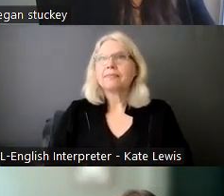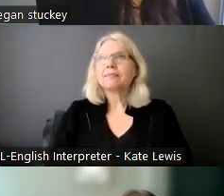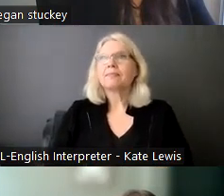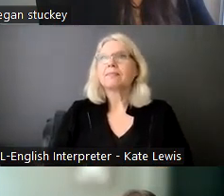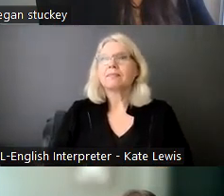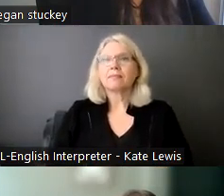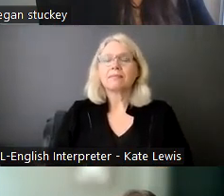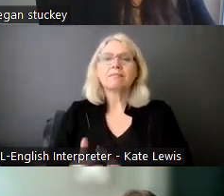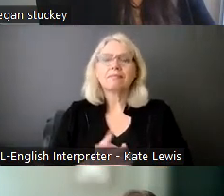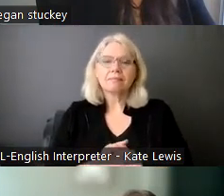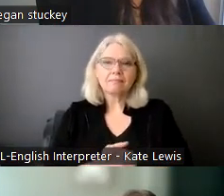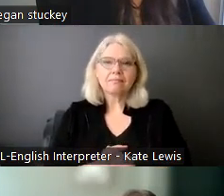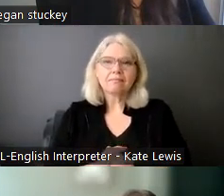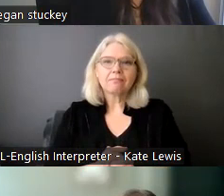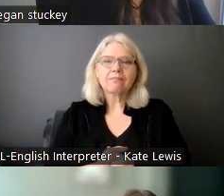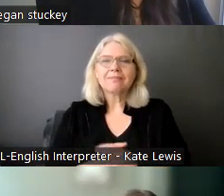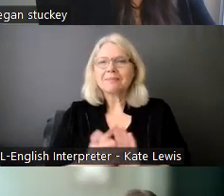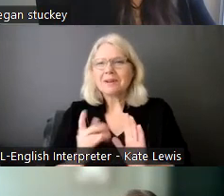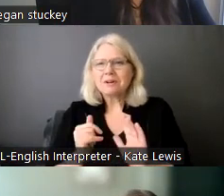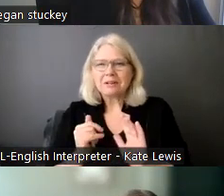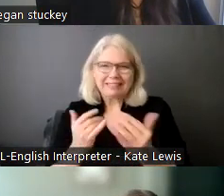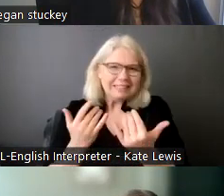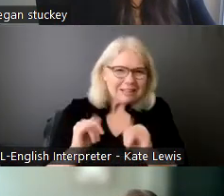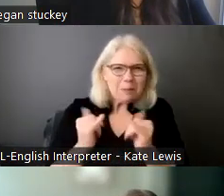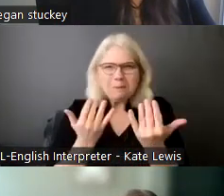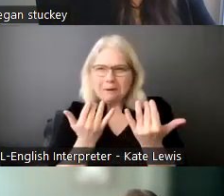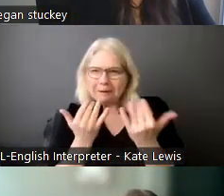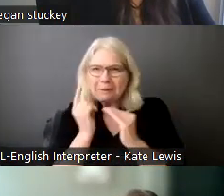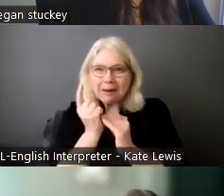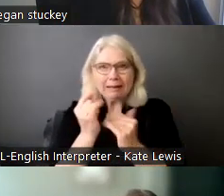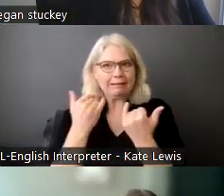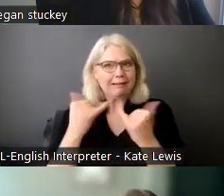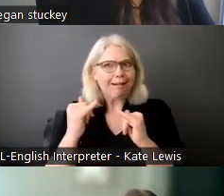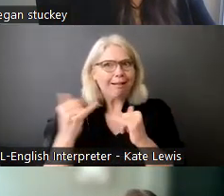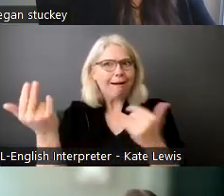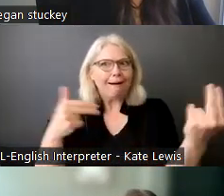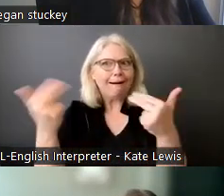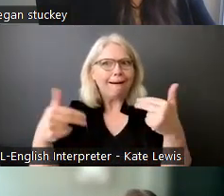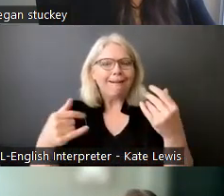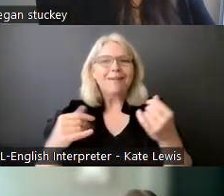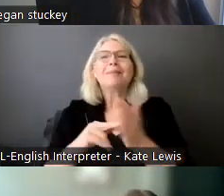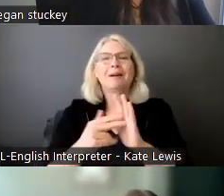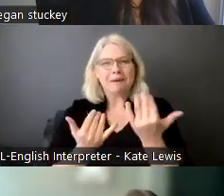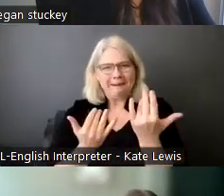And just again, we'll start in just one more moment as I see more and more people are getting logged in.